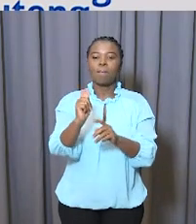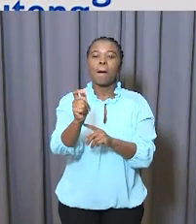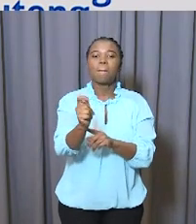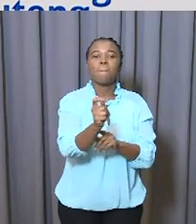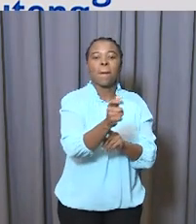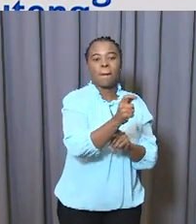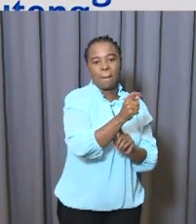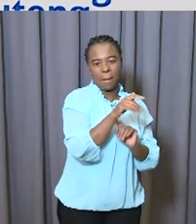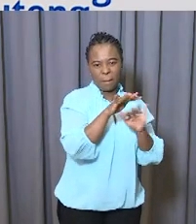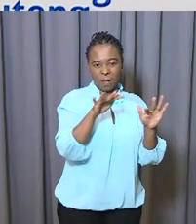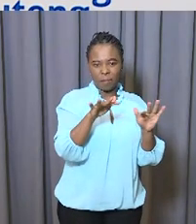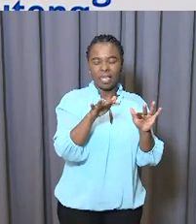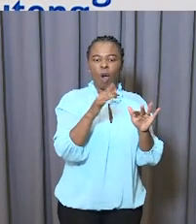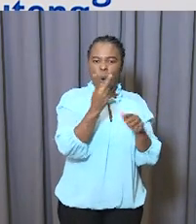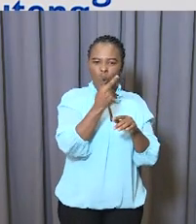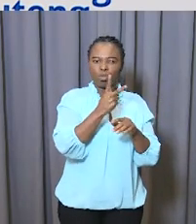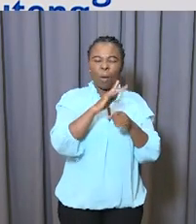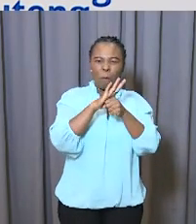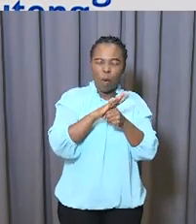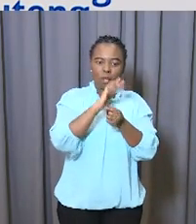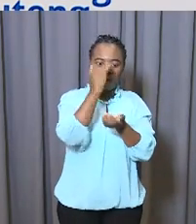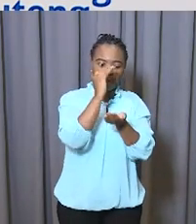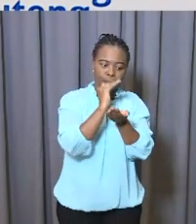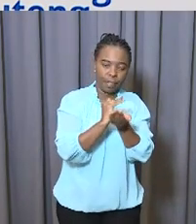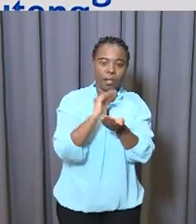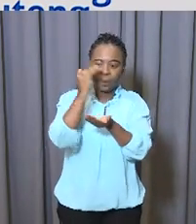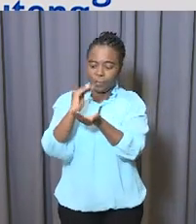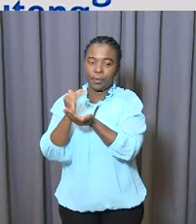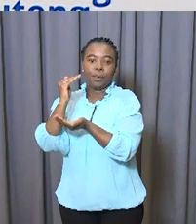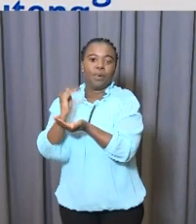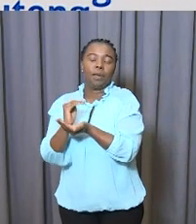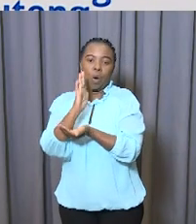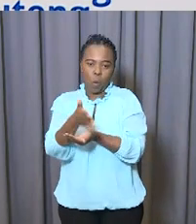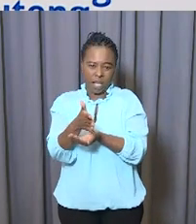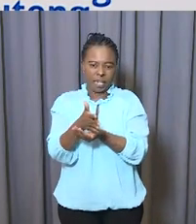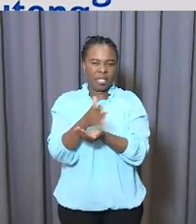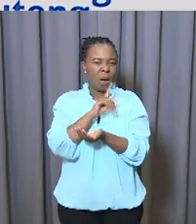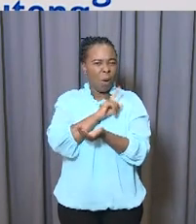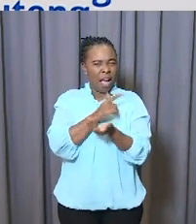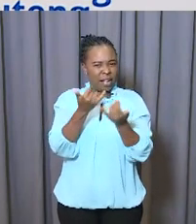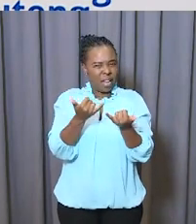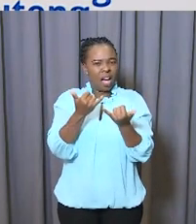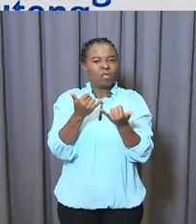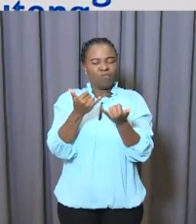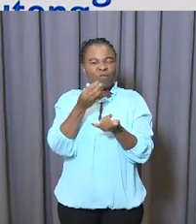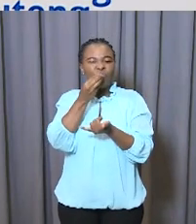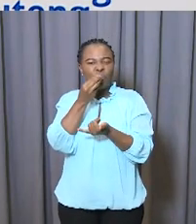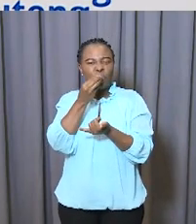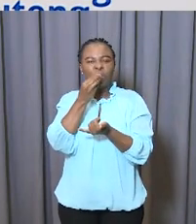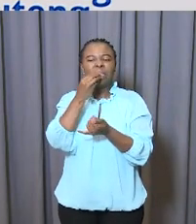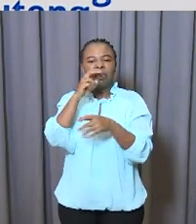will alleviate the pressures that we are having in terms of the request for food